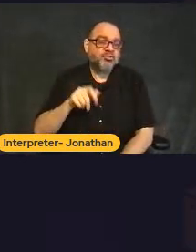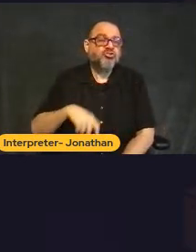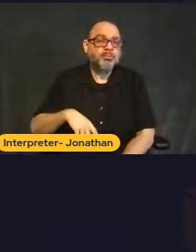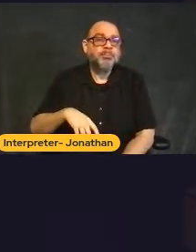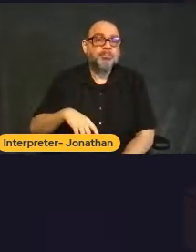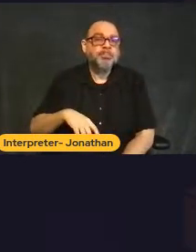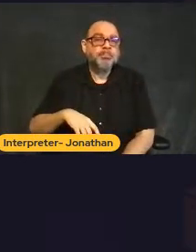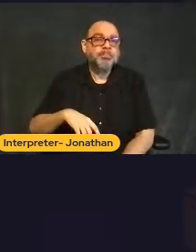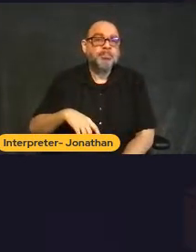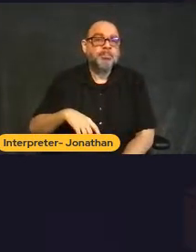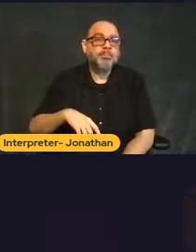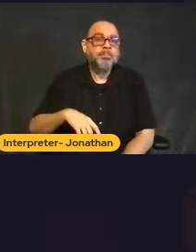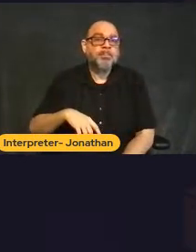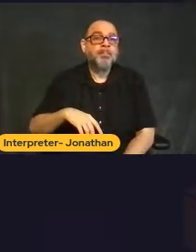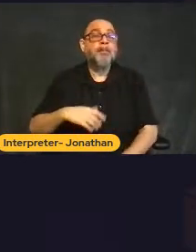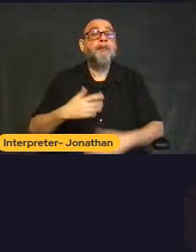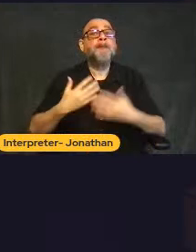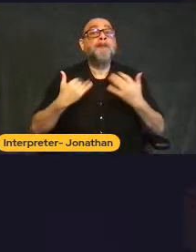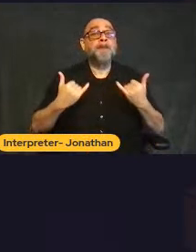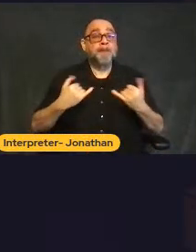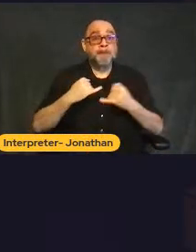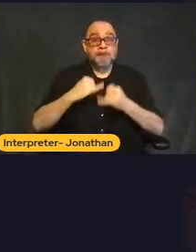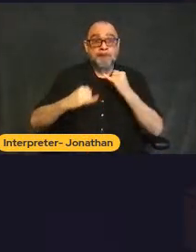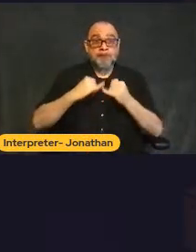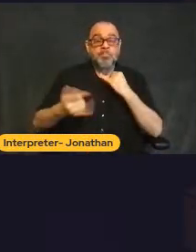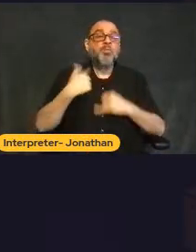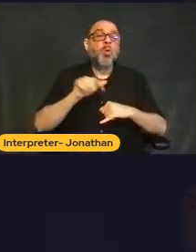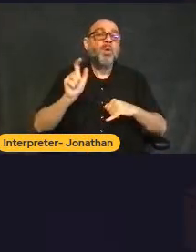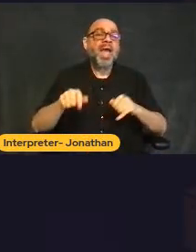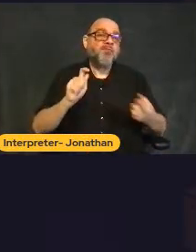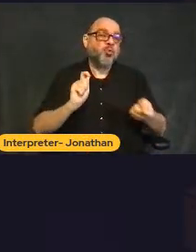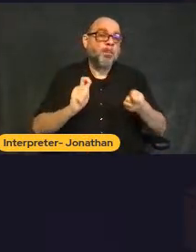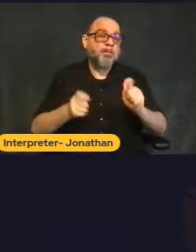And last, we have to modify